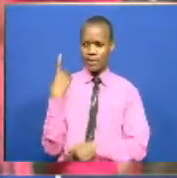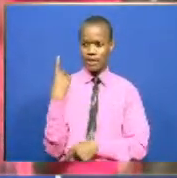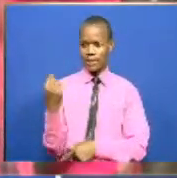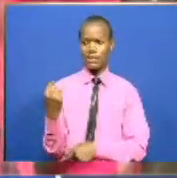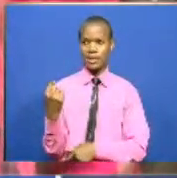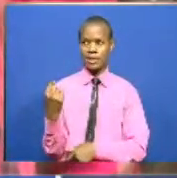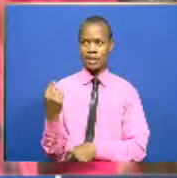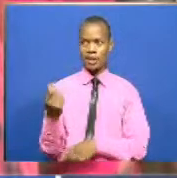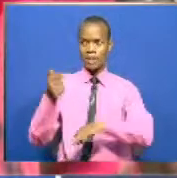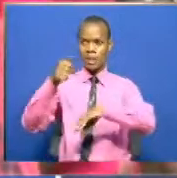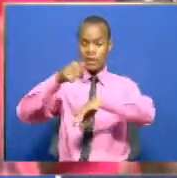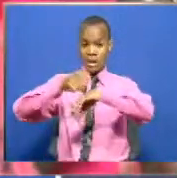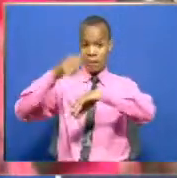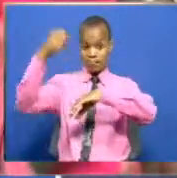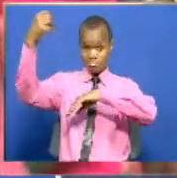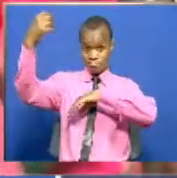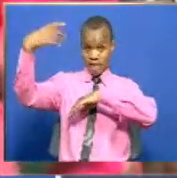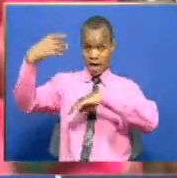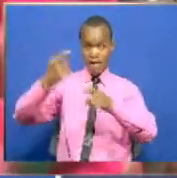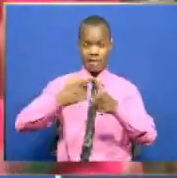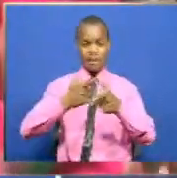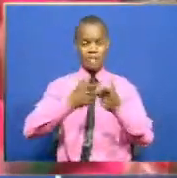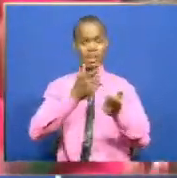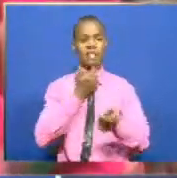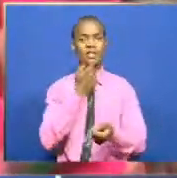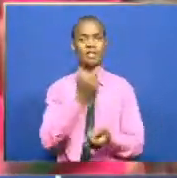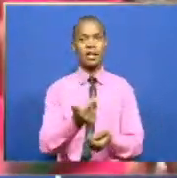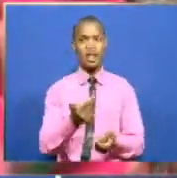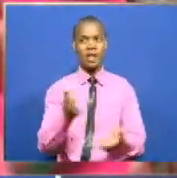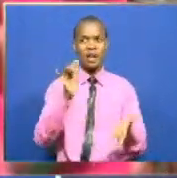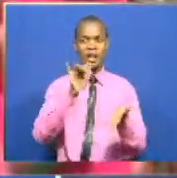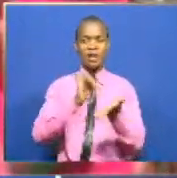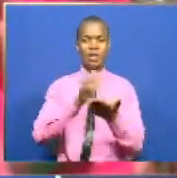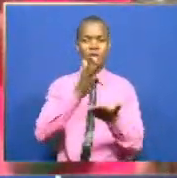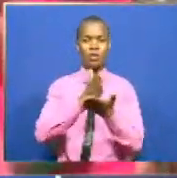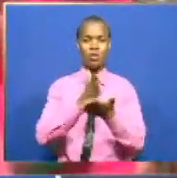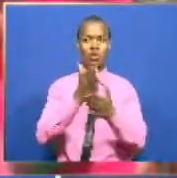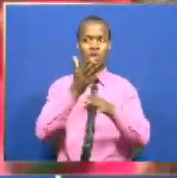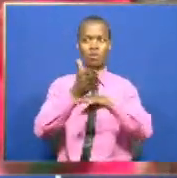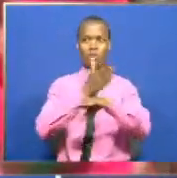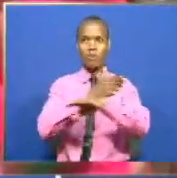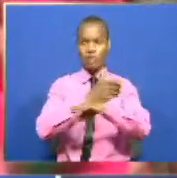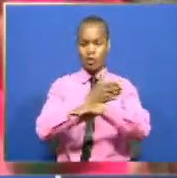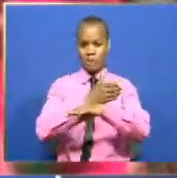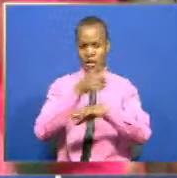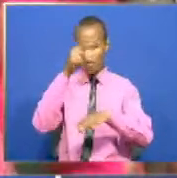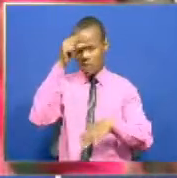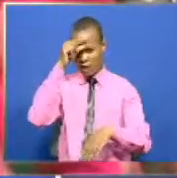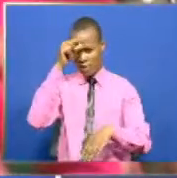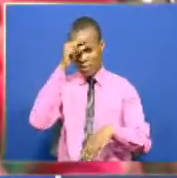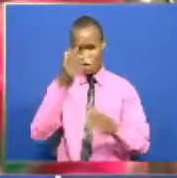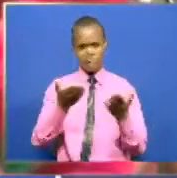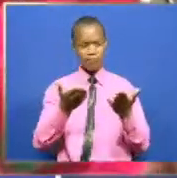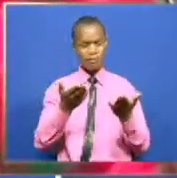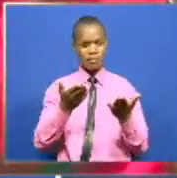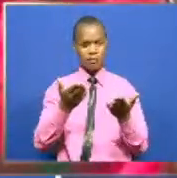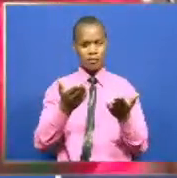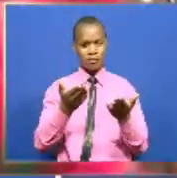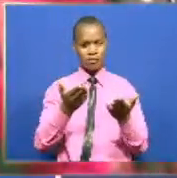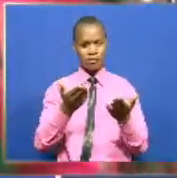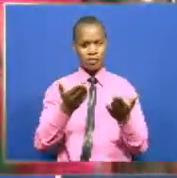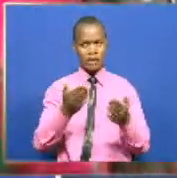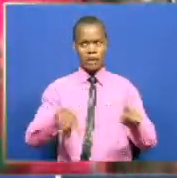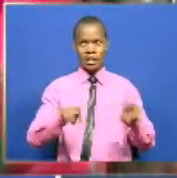sitima unapita hapa unakuja kusema mbeleni hii shamba ni ya Senkei Tolekindi. Mara ya pili unasema